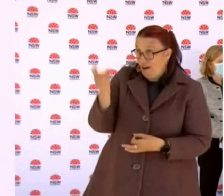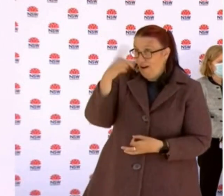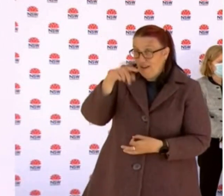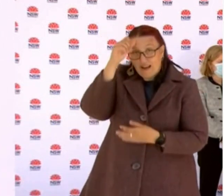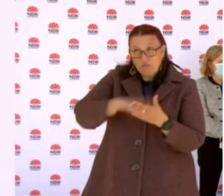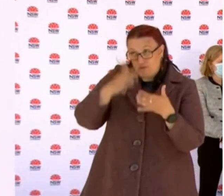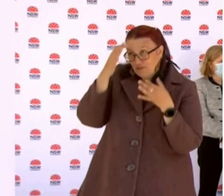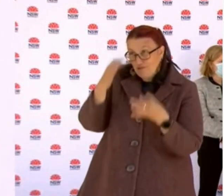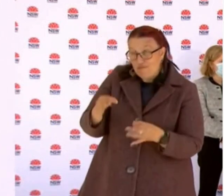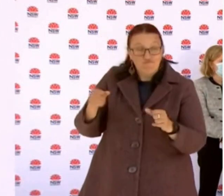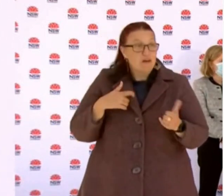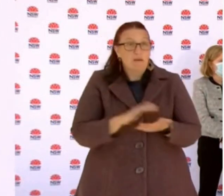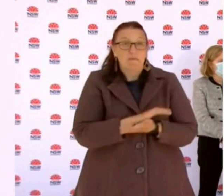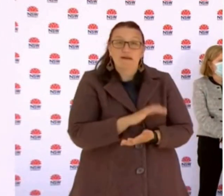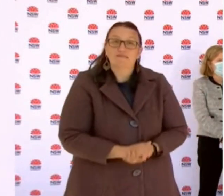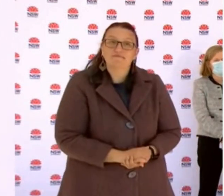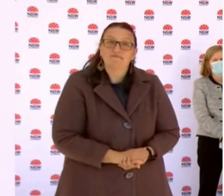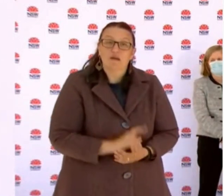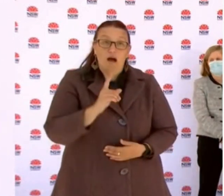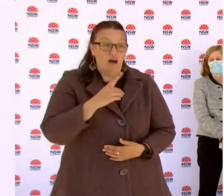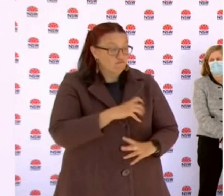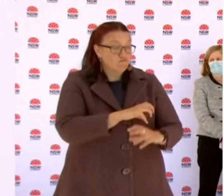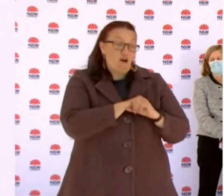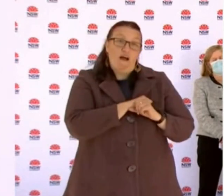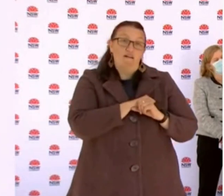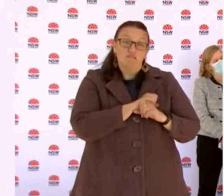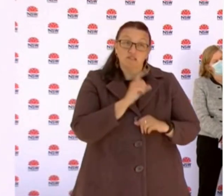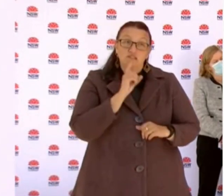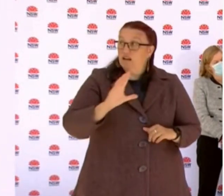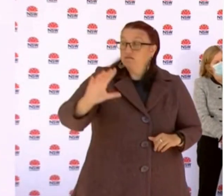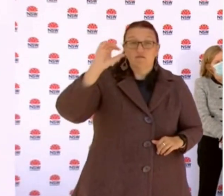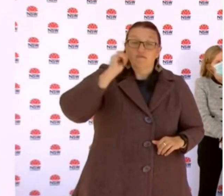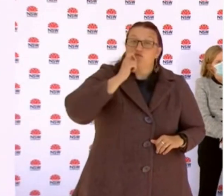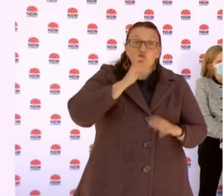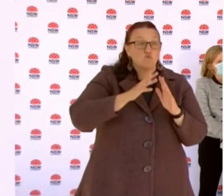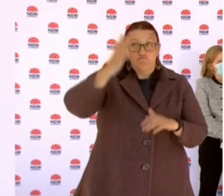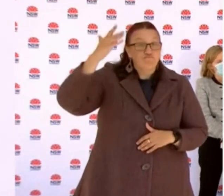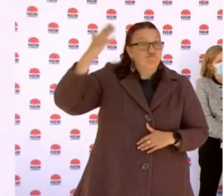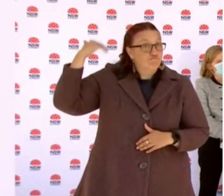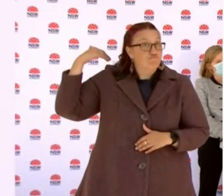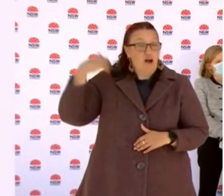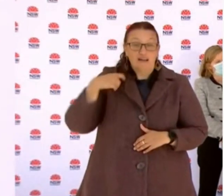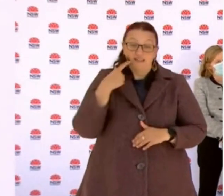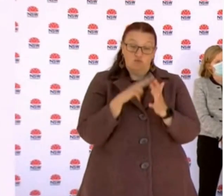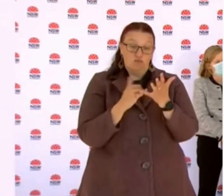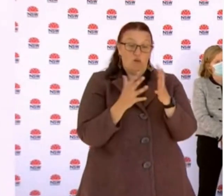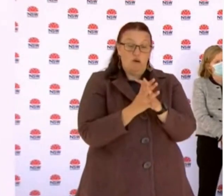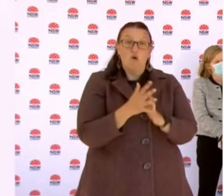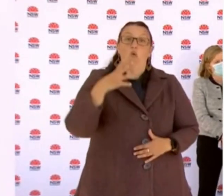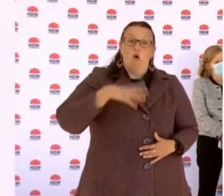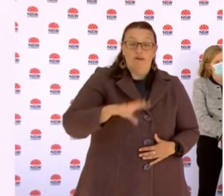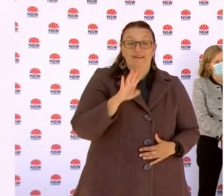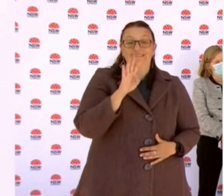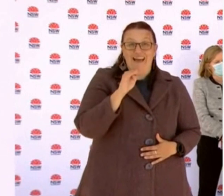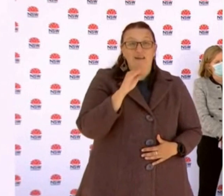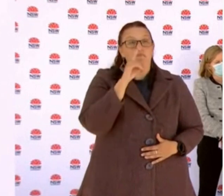I took the courageous step perhaps some time ago to say this is what New South Wales would think is a good target. 10 million